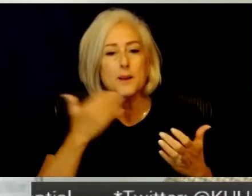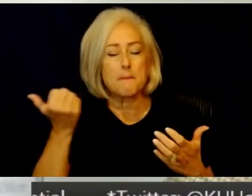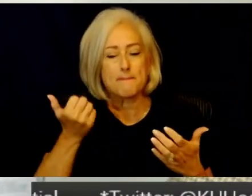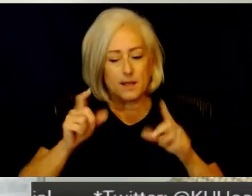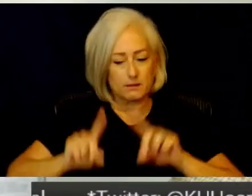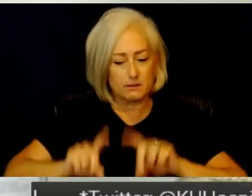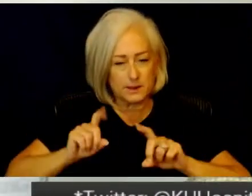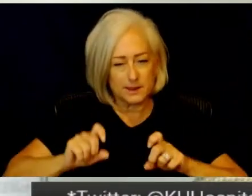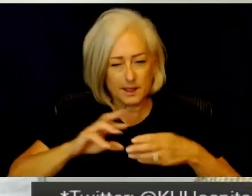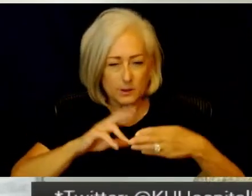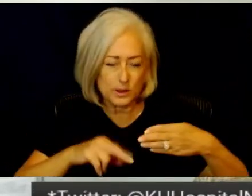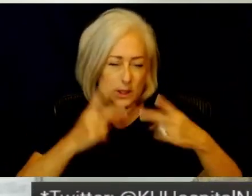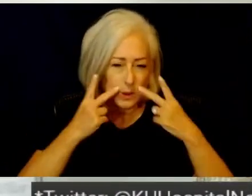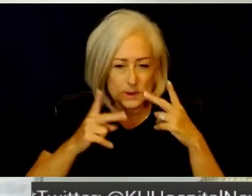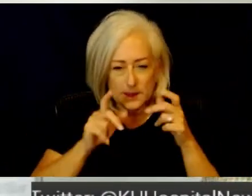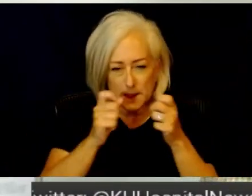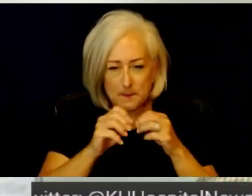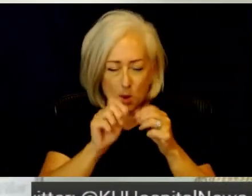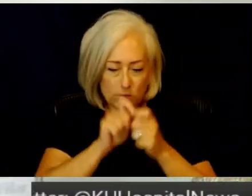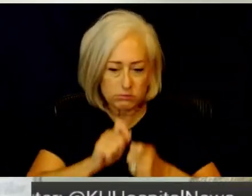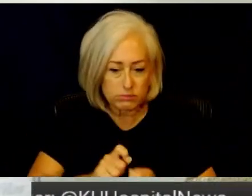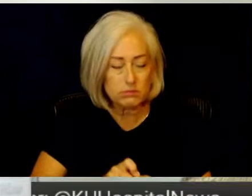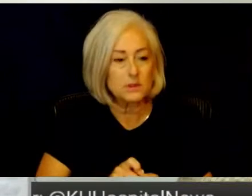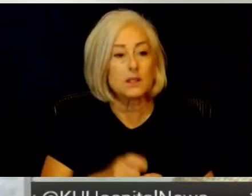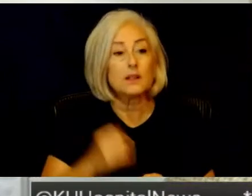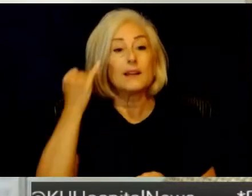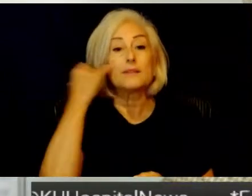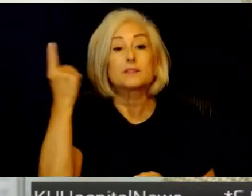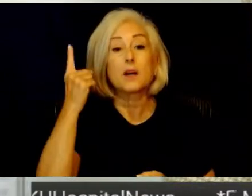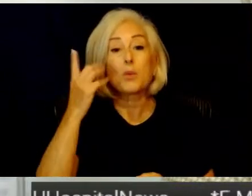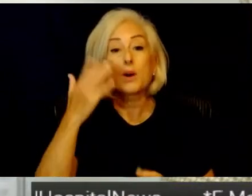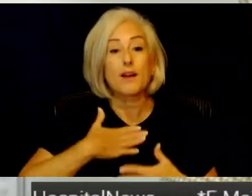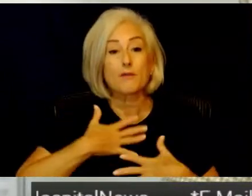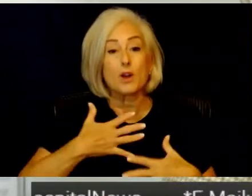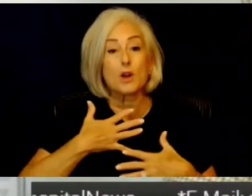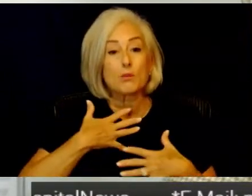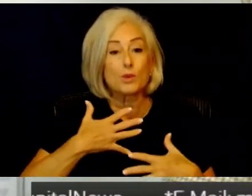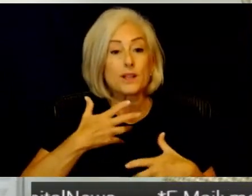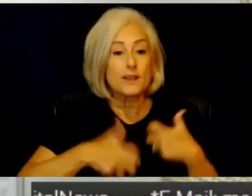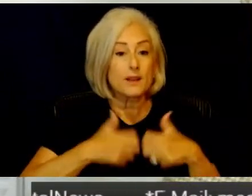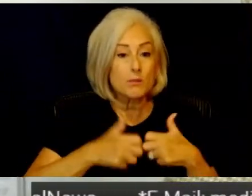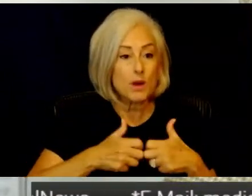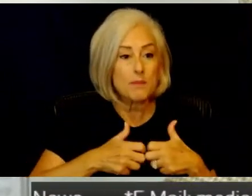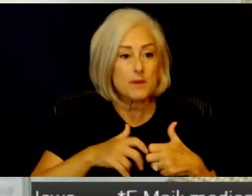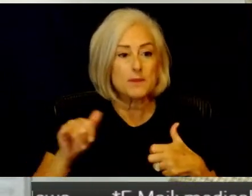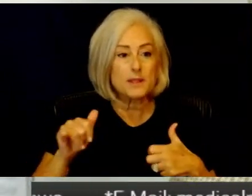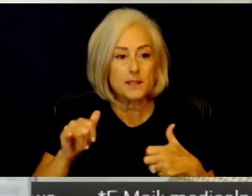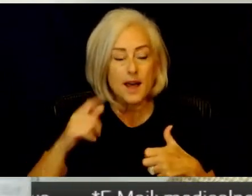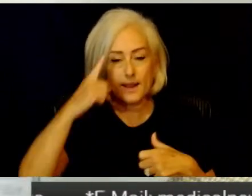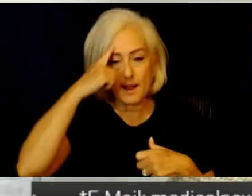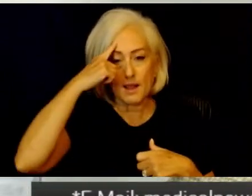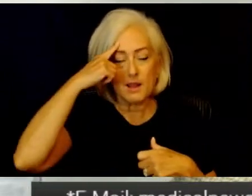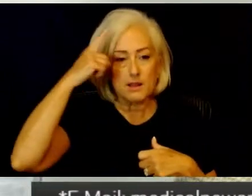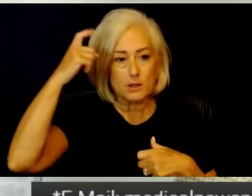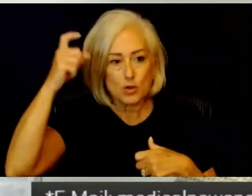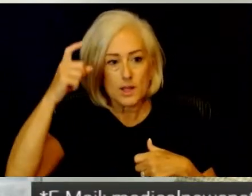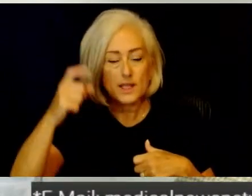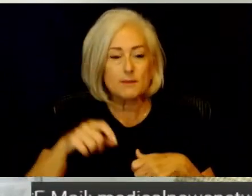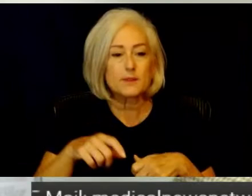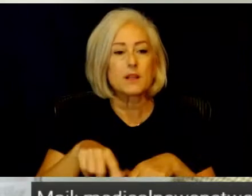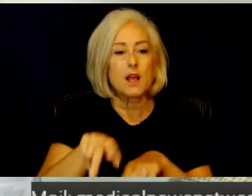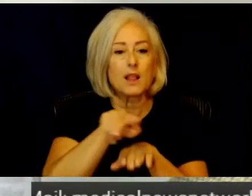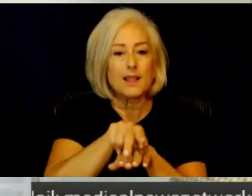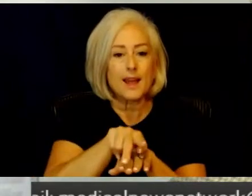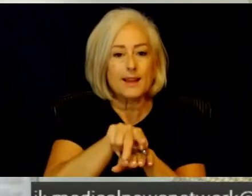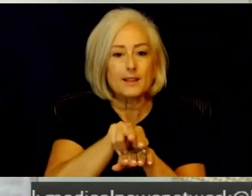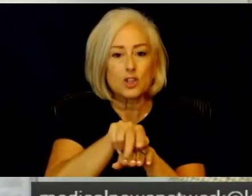disorder which we think is other than breathing disorder, for example, movement in their dreams at night, leg shakings at night, waking up multiple